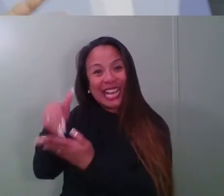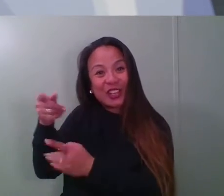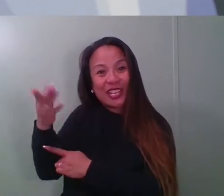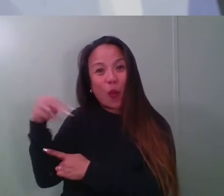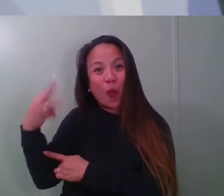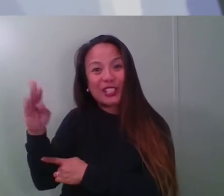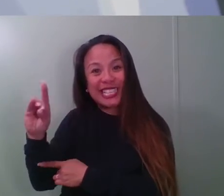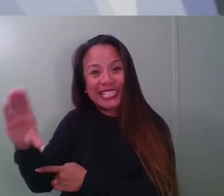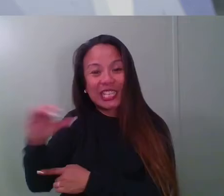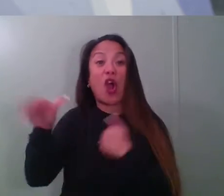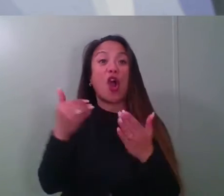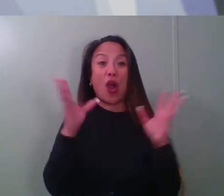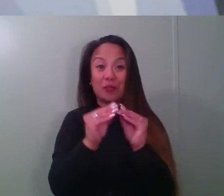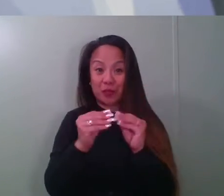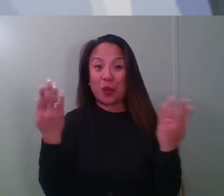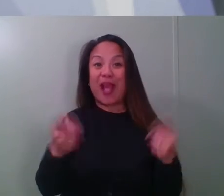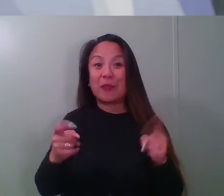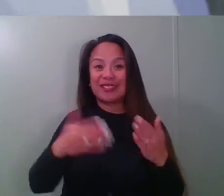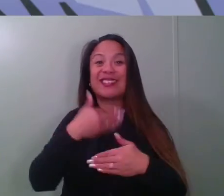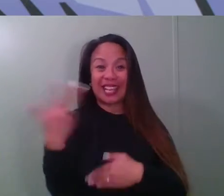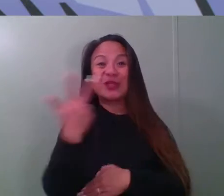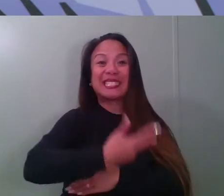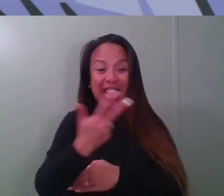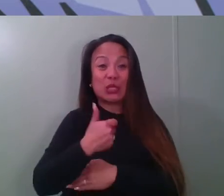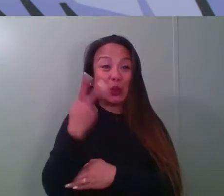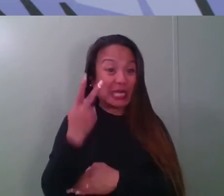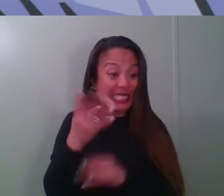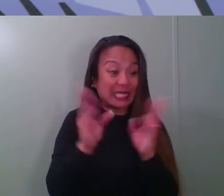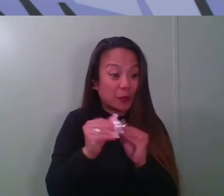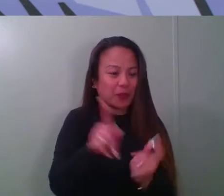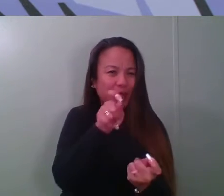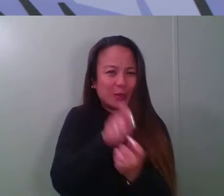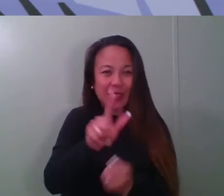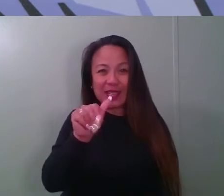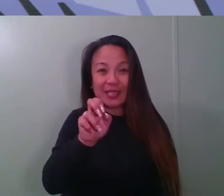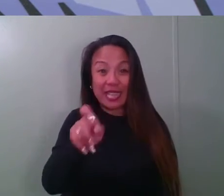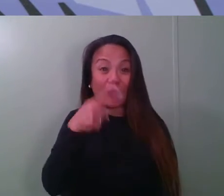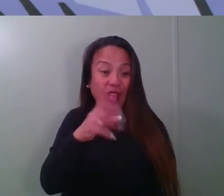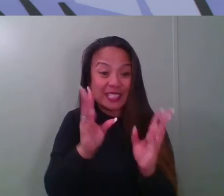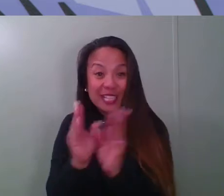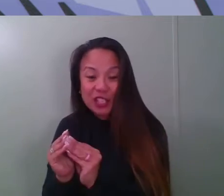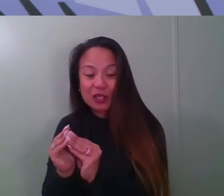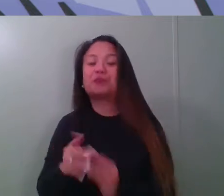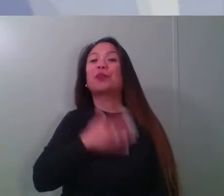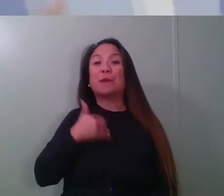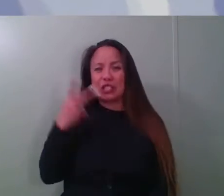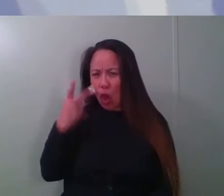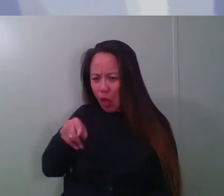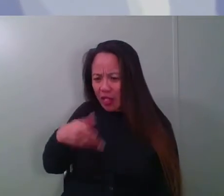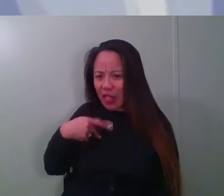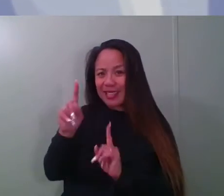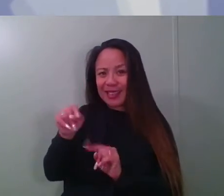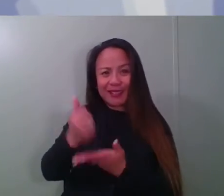sessions available this year will be brought to you in the next 3 days. You can see them by clicking on the specific link for the session. Please look